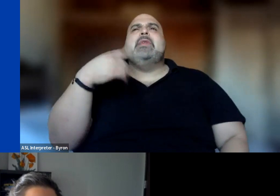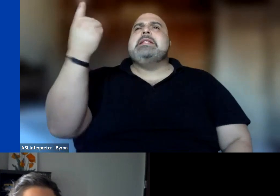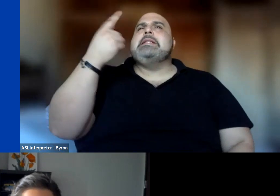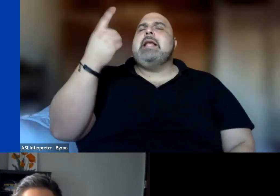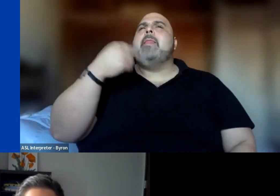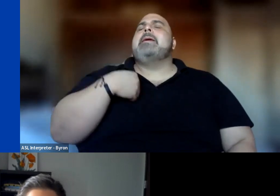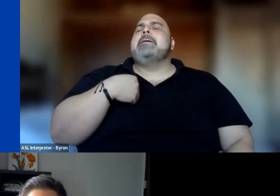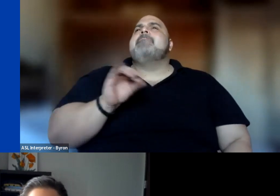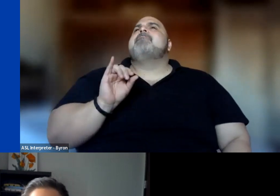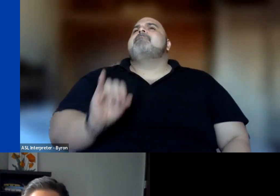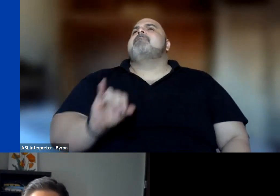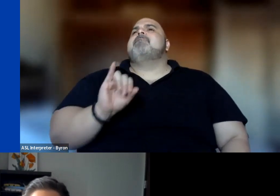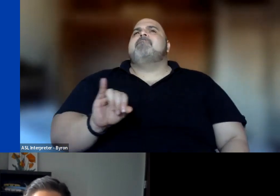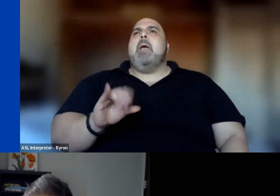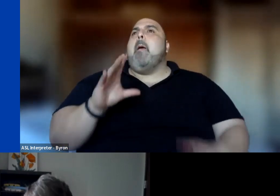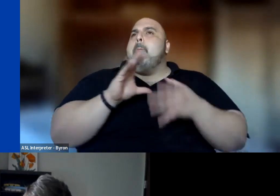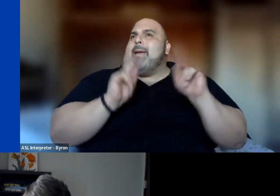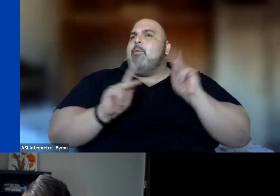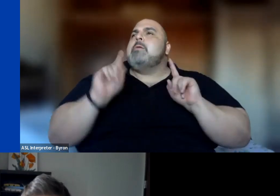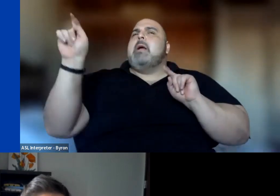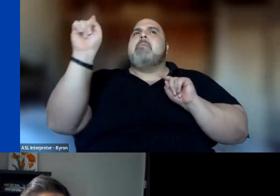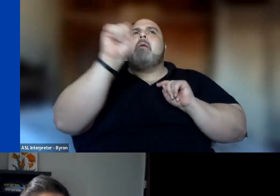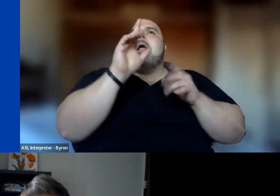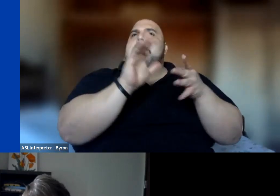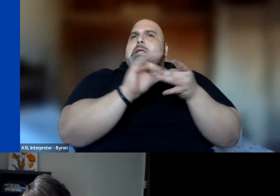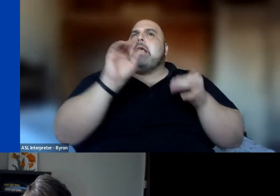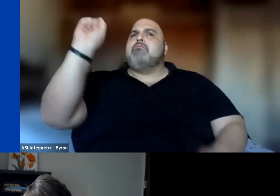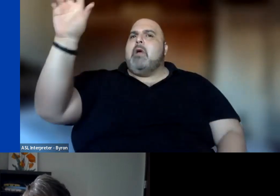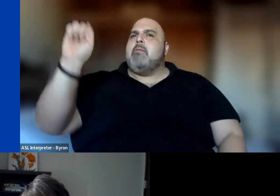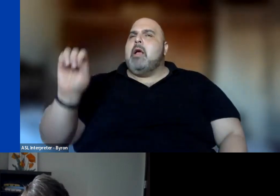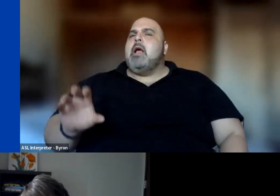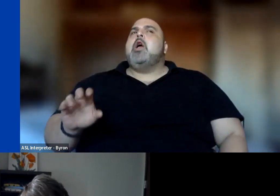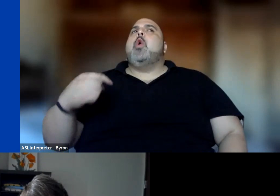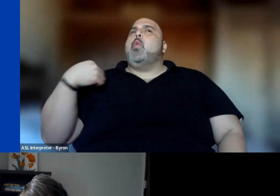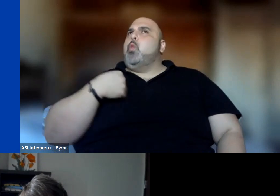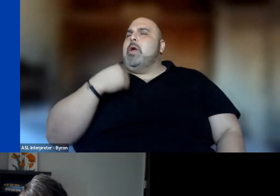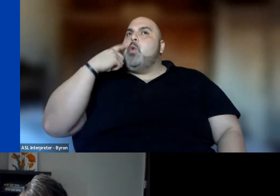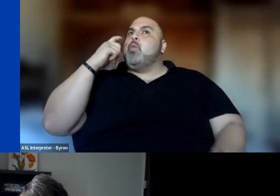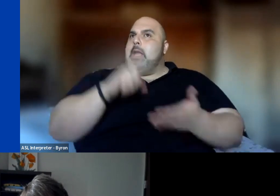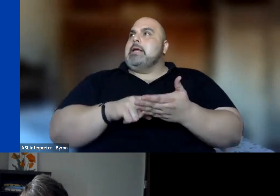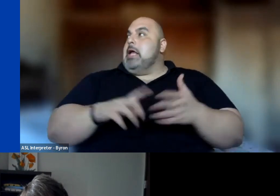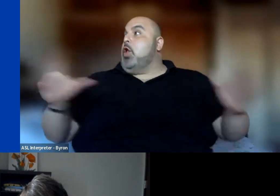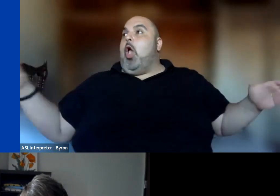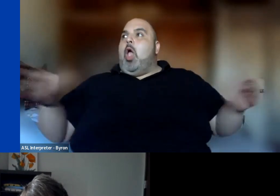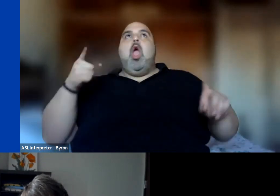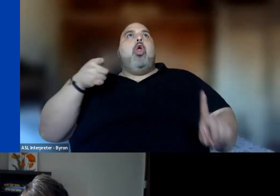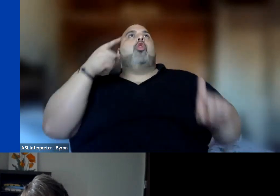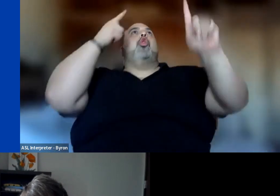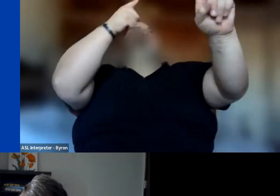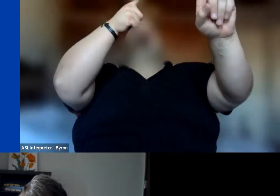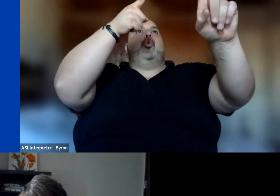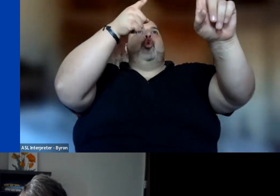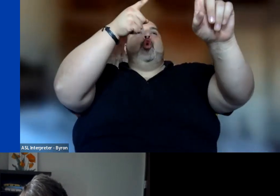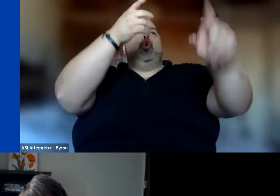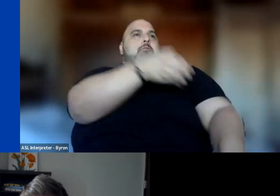what Catherine and Aaron and others have been saying is we all recognize the greater goal, which is, of course, enabling people to